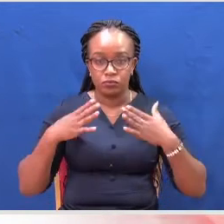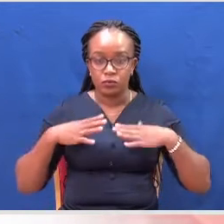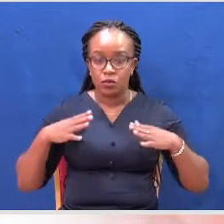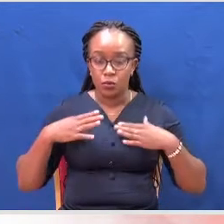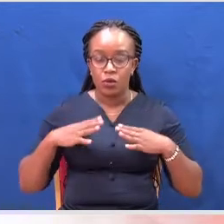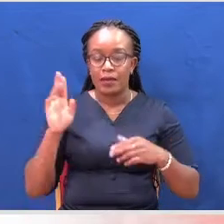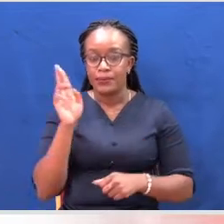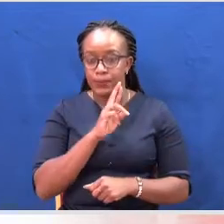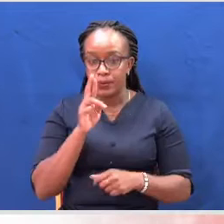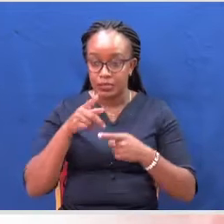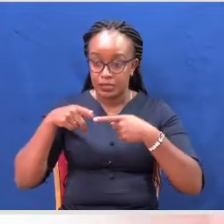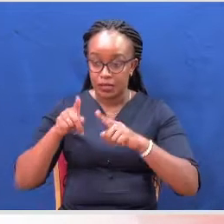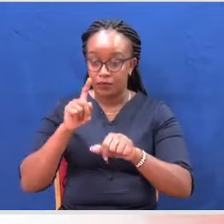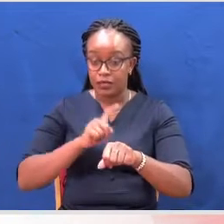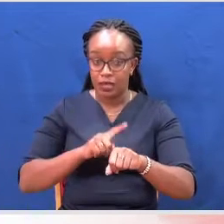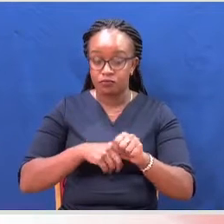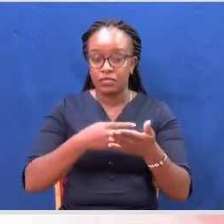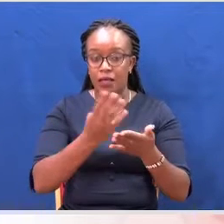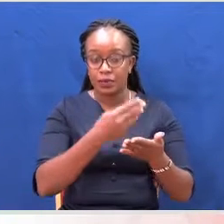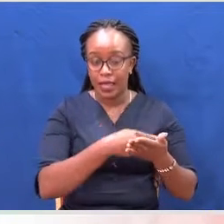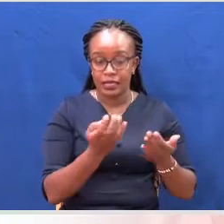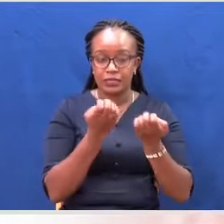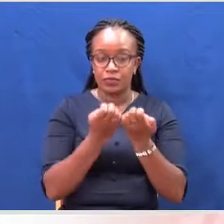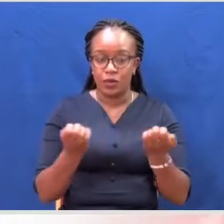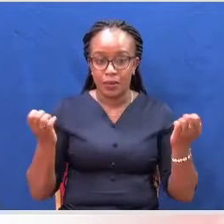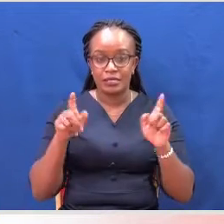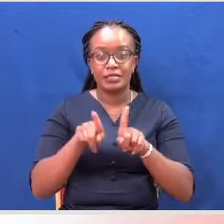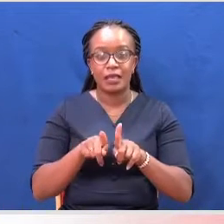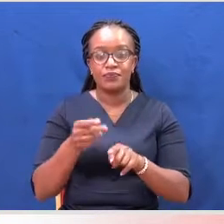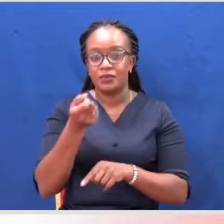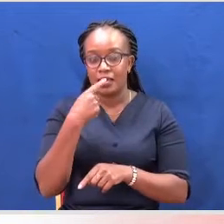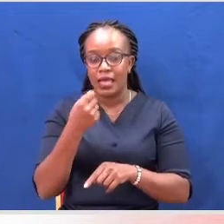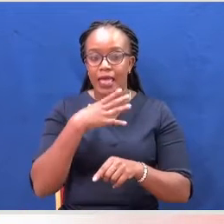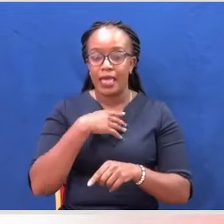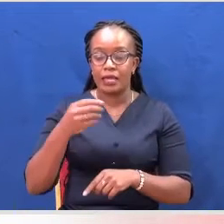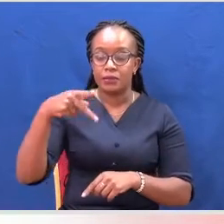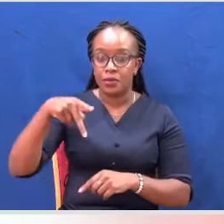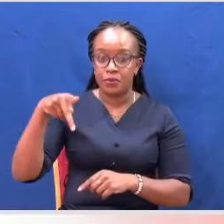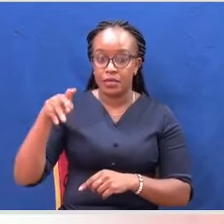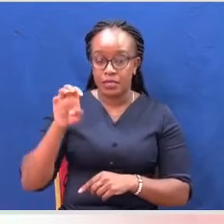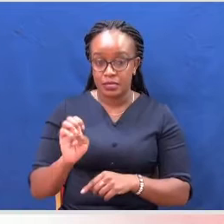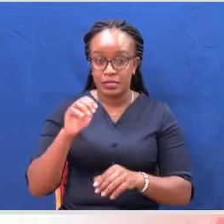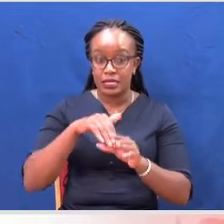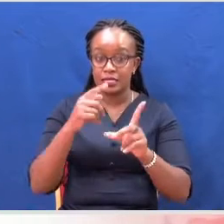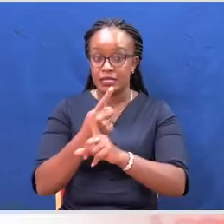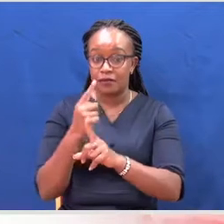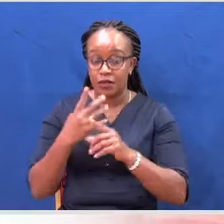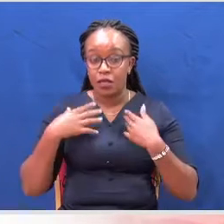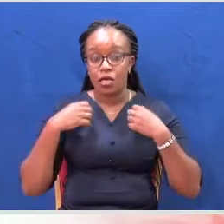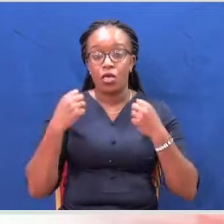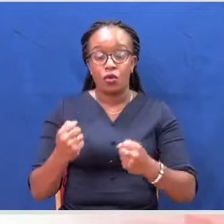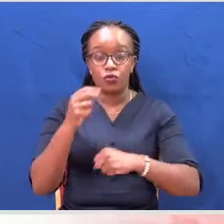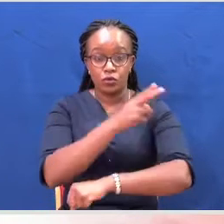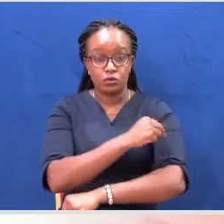the flagging off of medical equipment, including drugs and personal protective equipment, to various health facilities in the